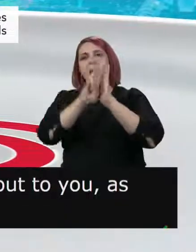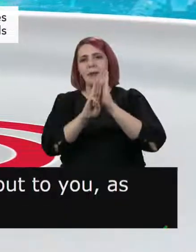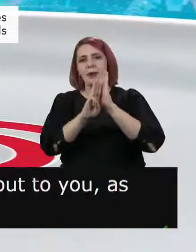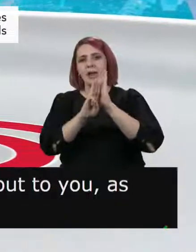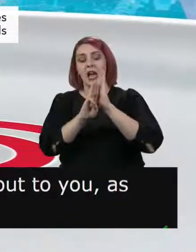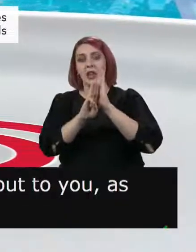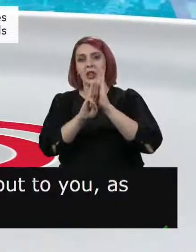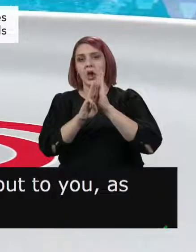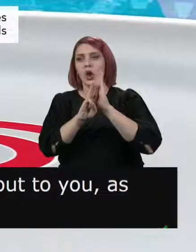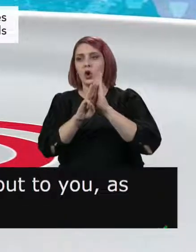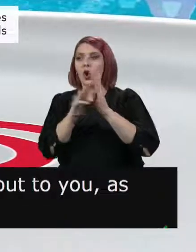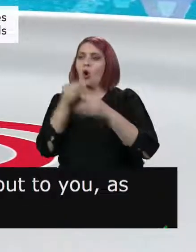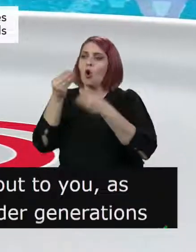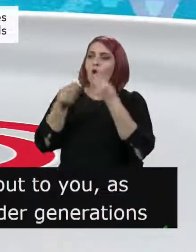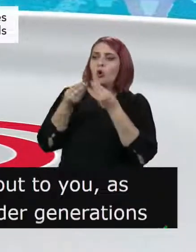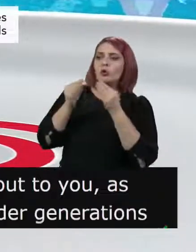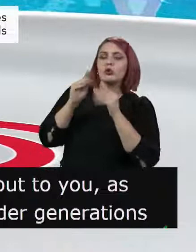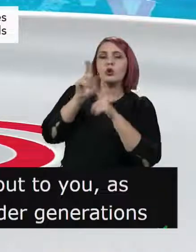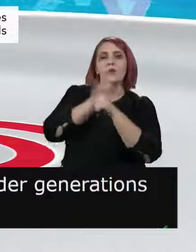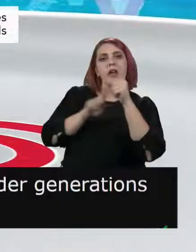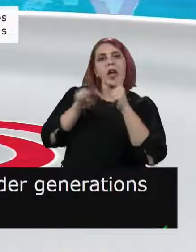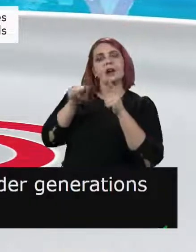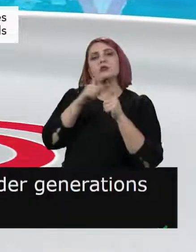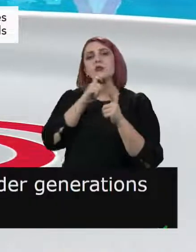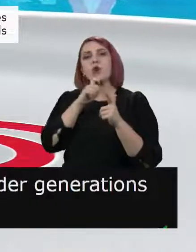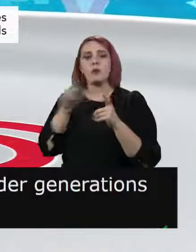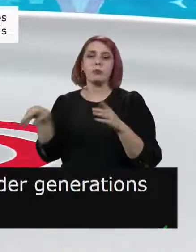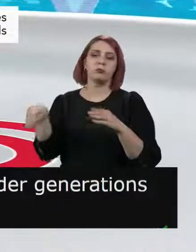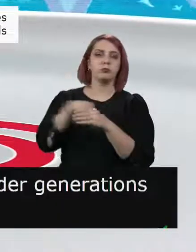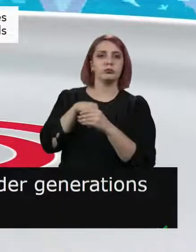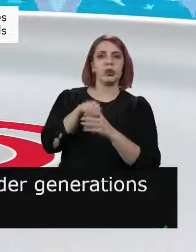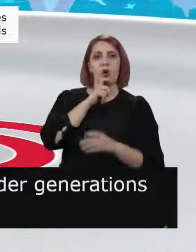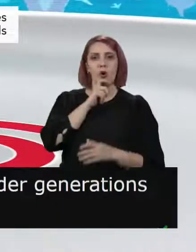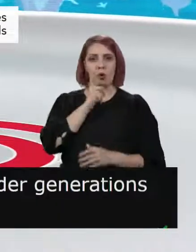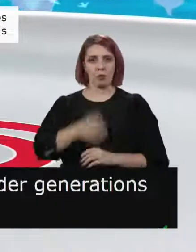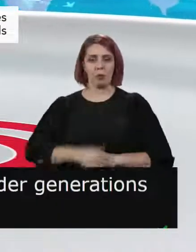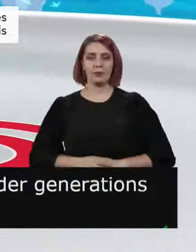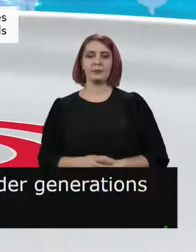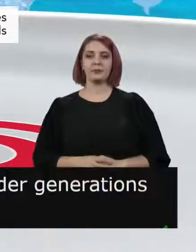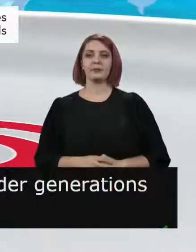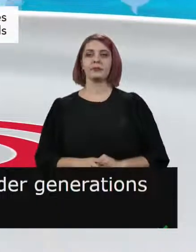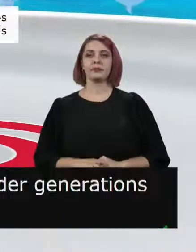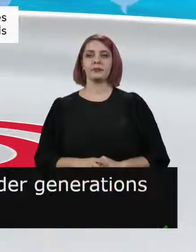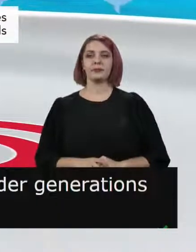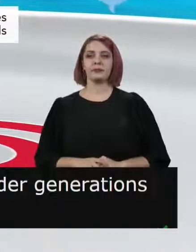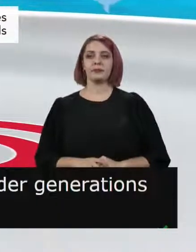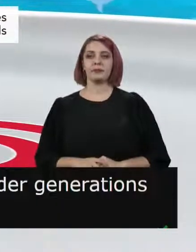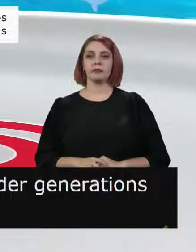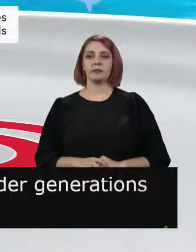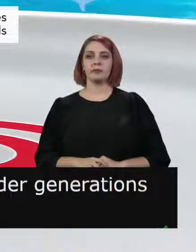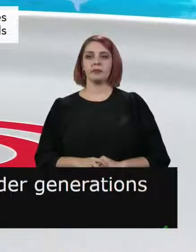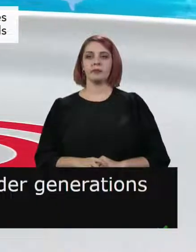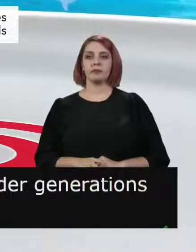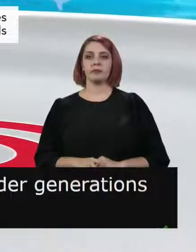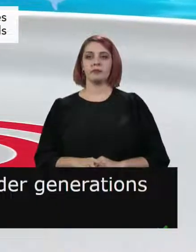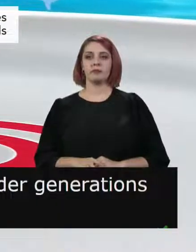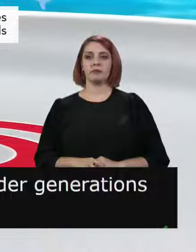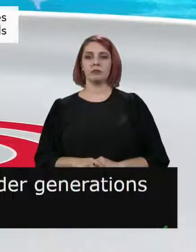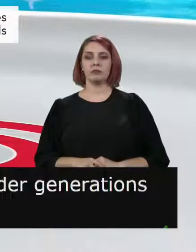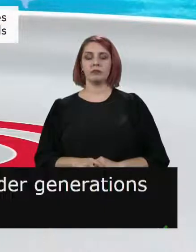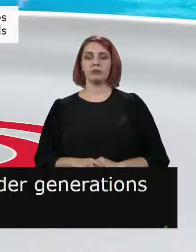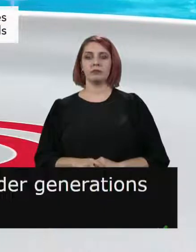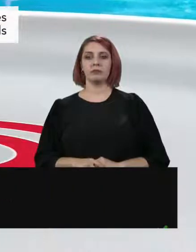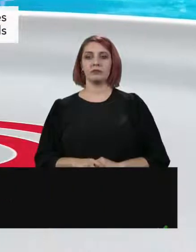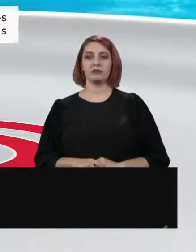the use of these travel applications? I think that's a really good